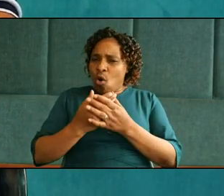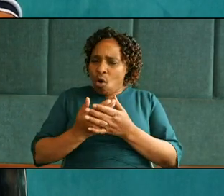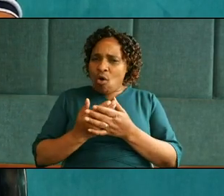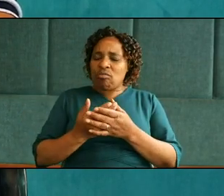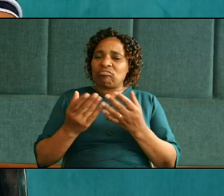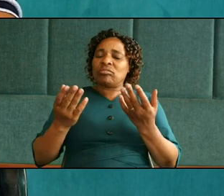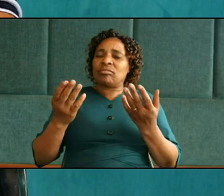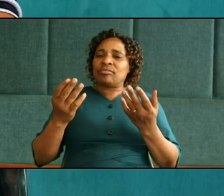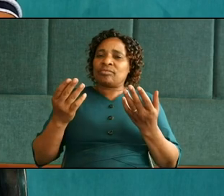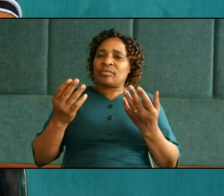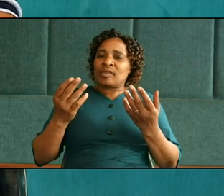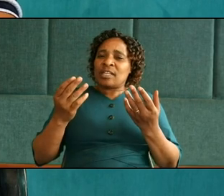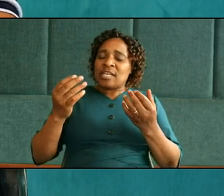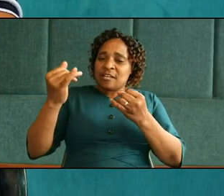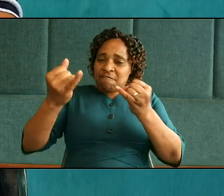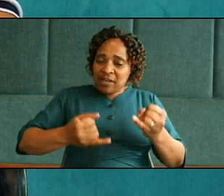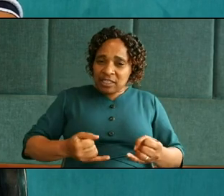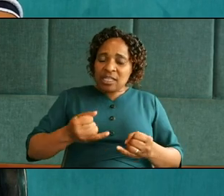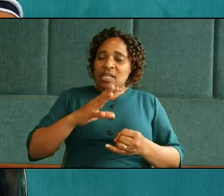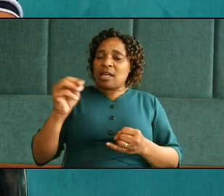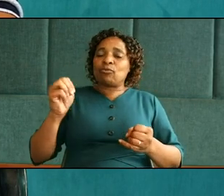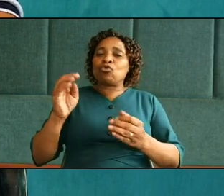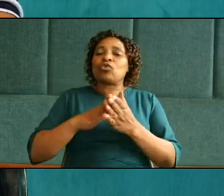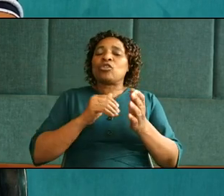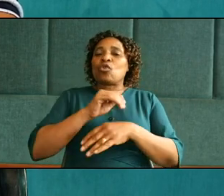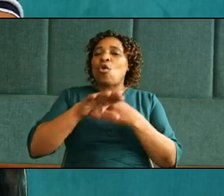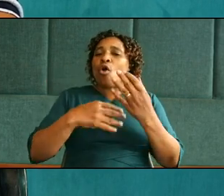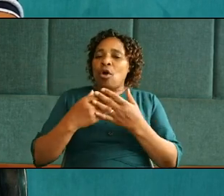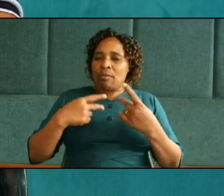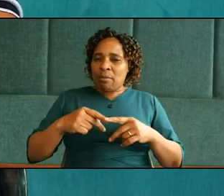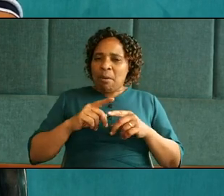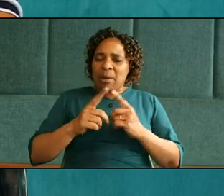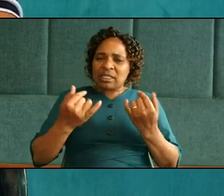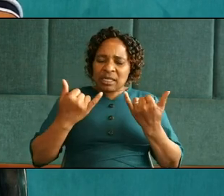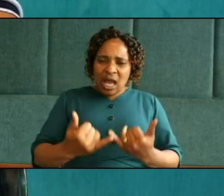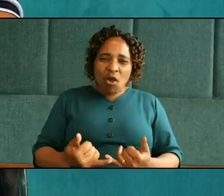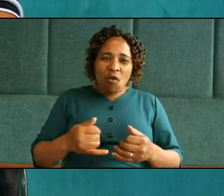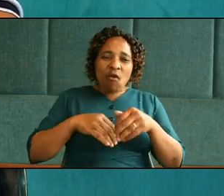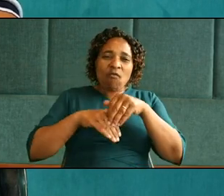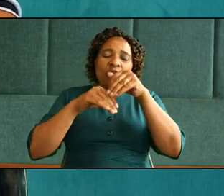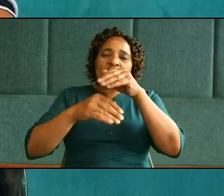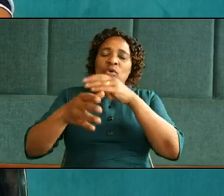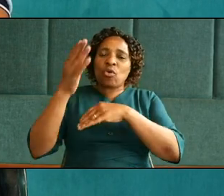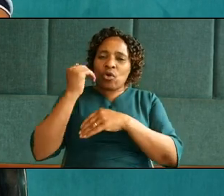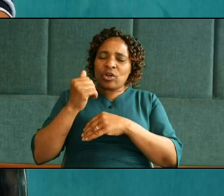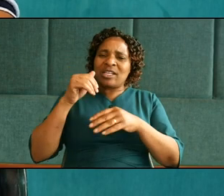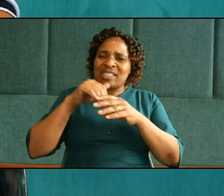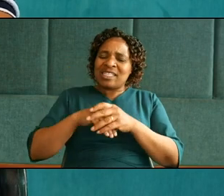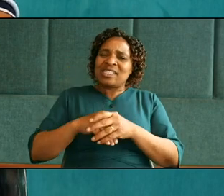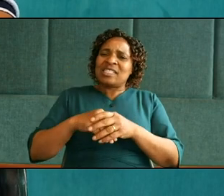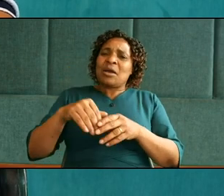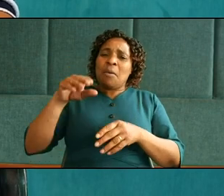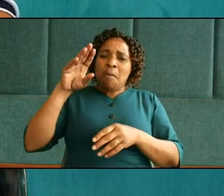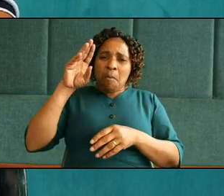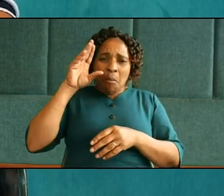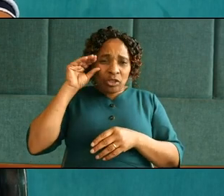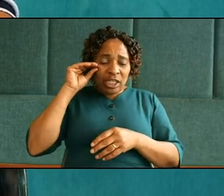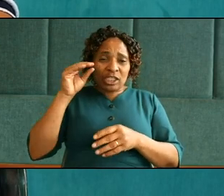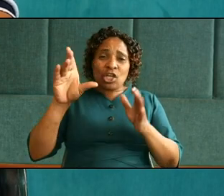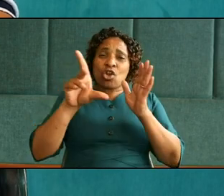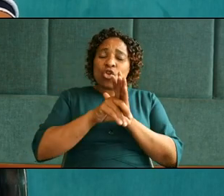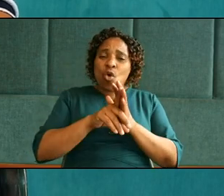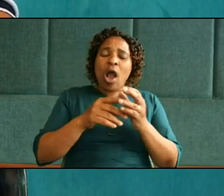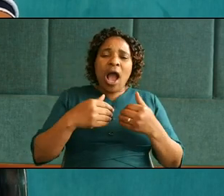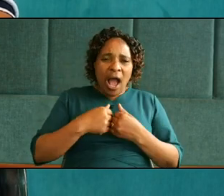these Canaanite religions were inviting them. And following God, the Mosaic law had a lot of rules